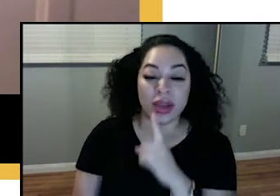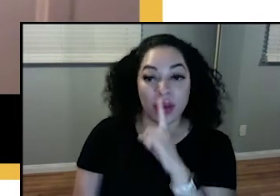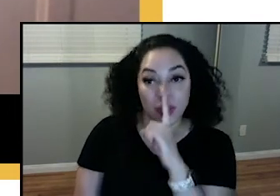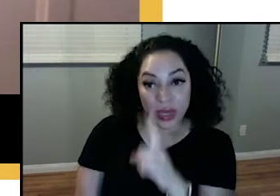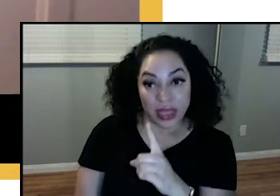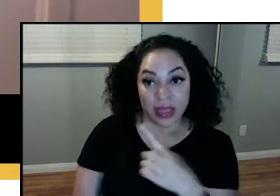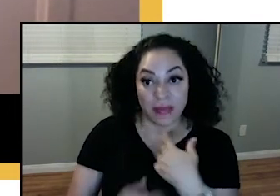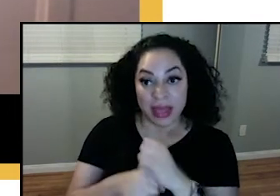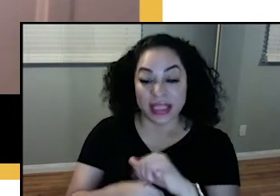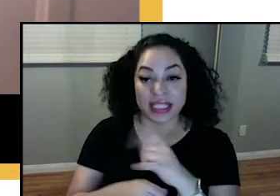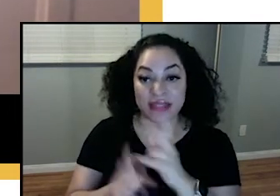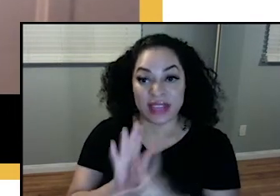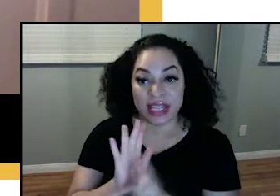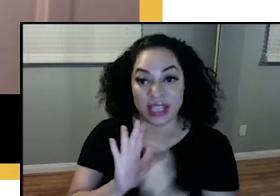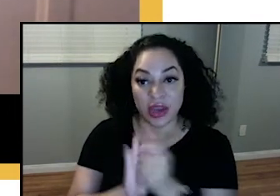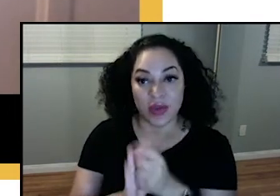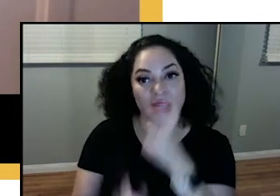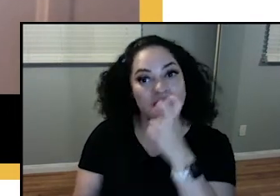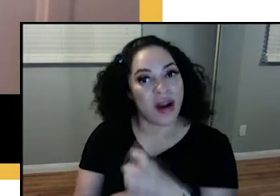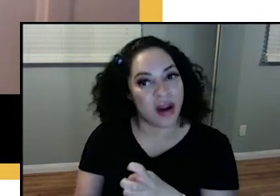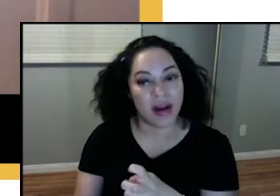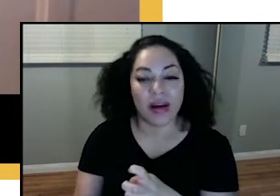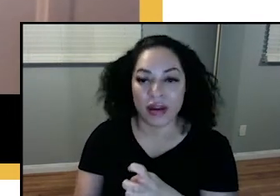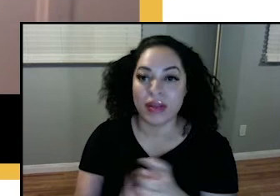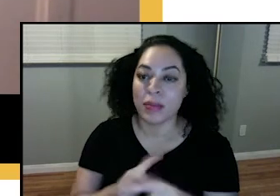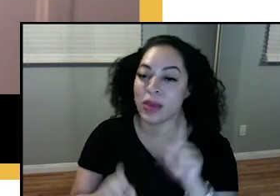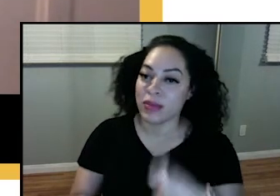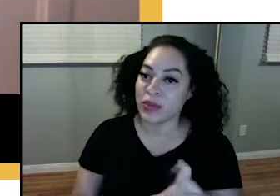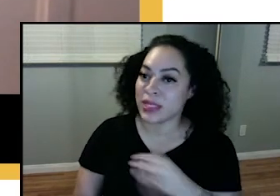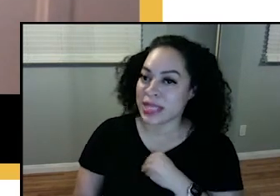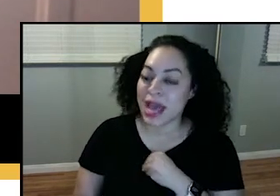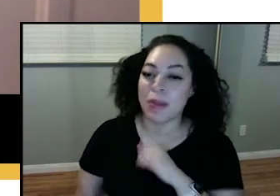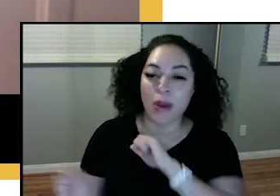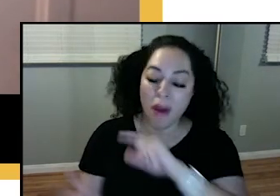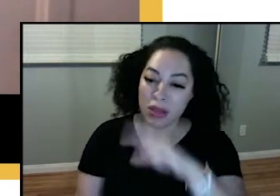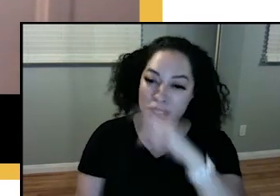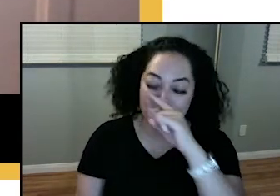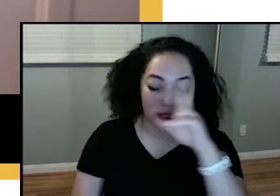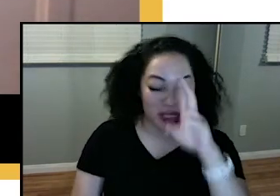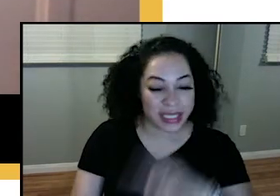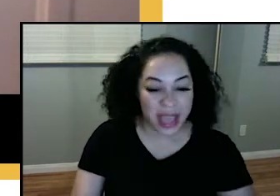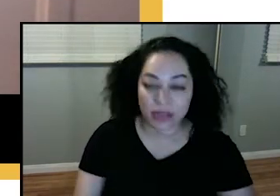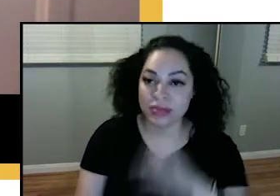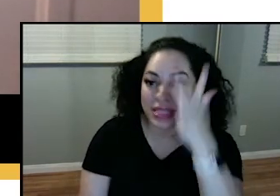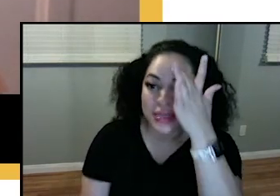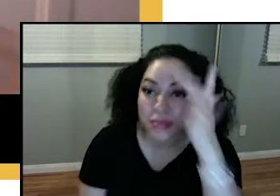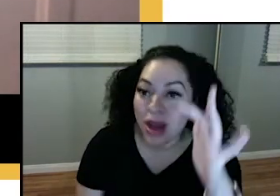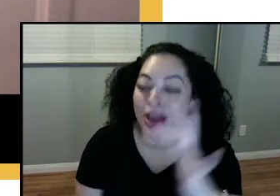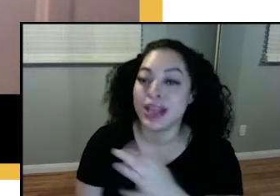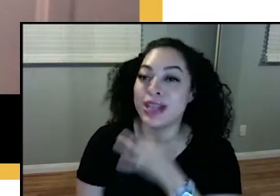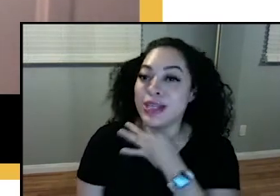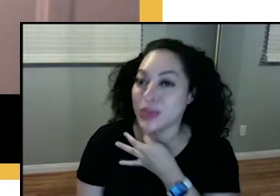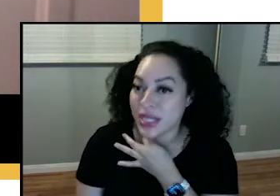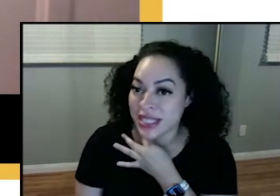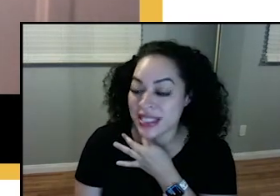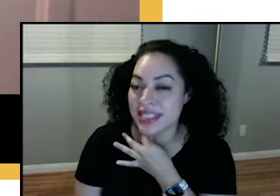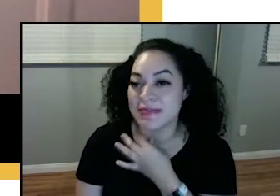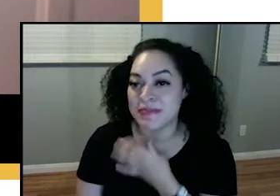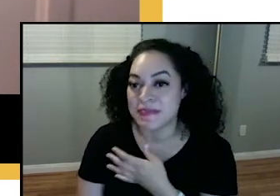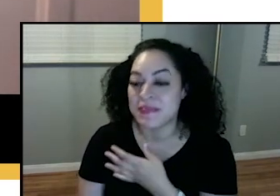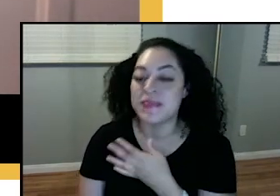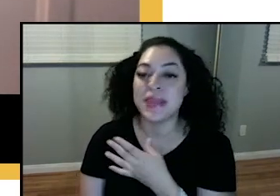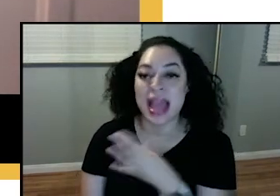assume that children are as smart and as curious as they naturally are. So often, abilities and learning differences